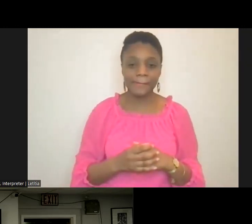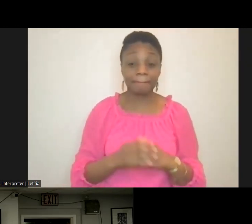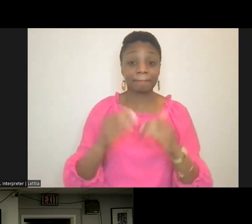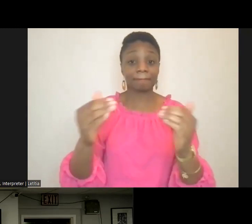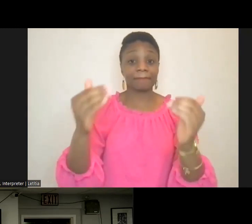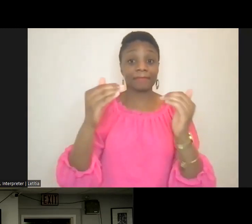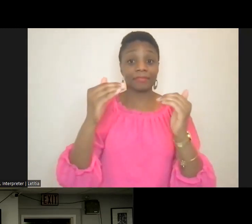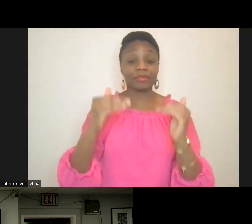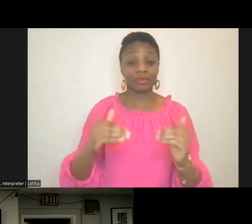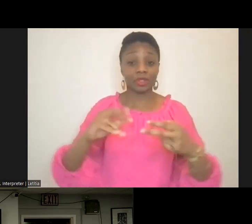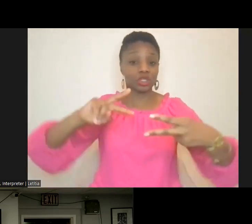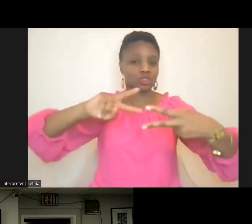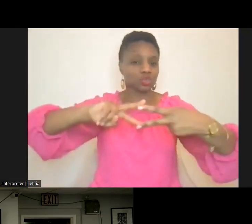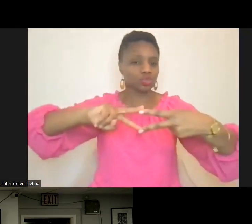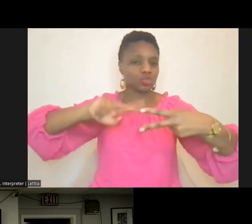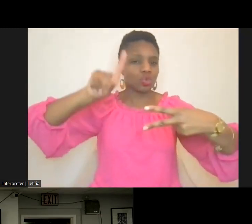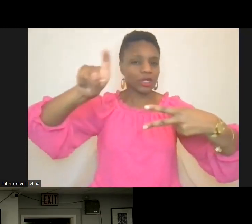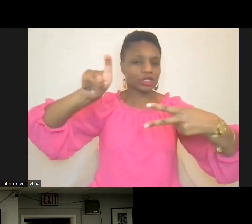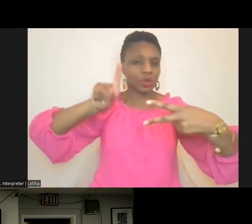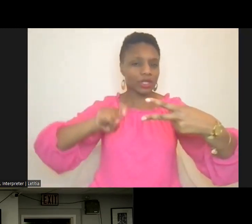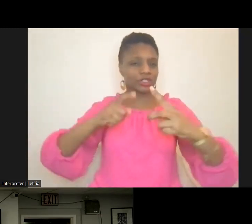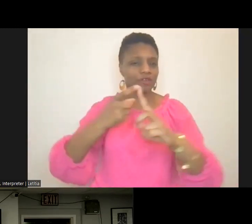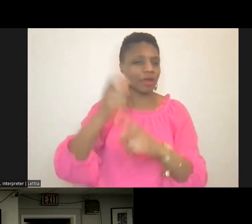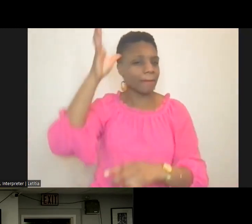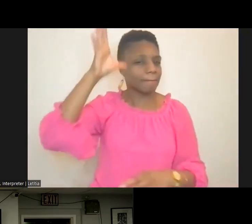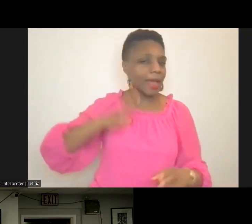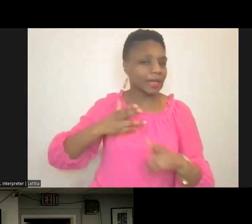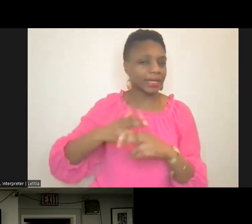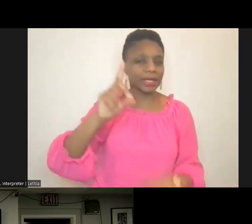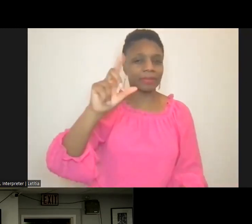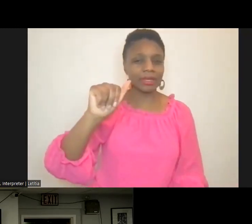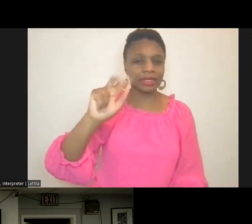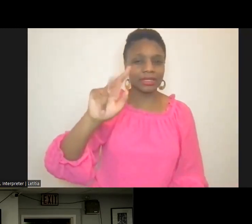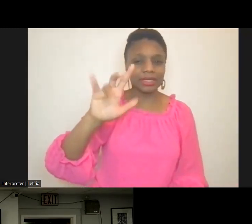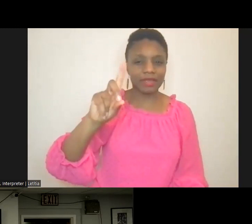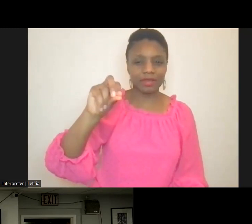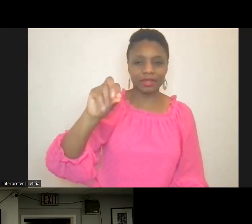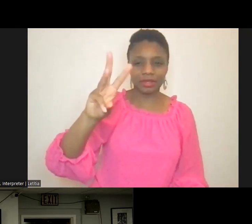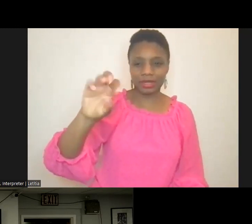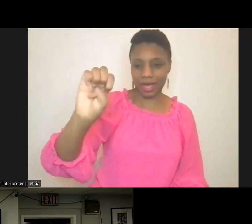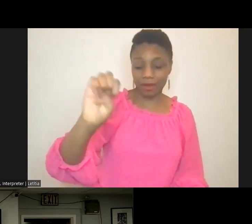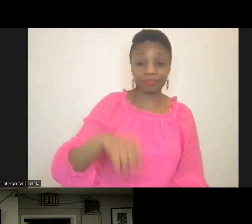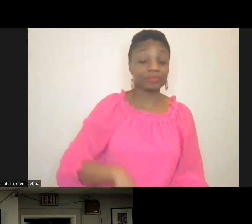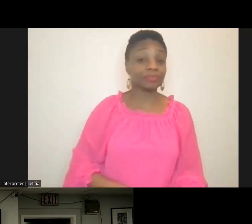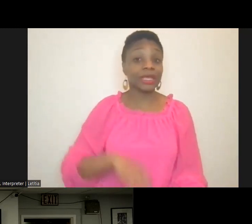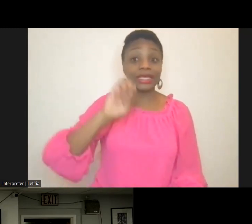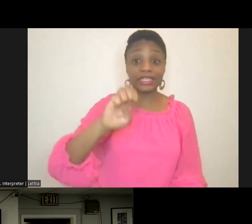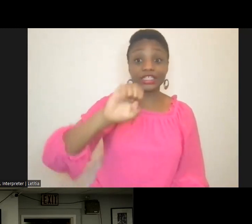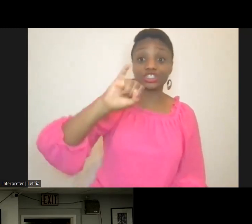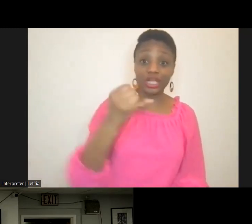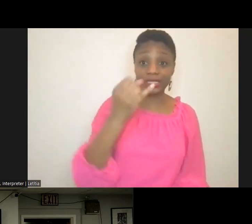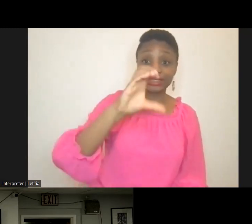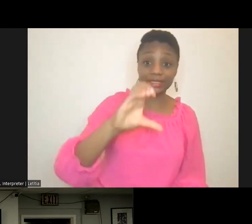There are two questions or comments from David Dow. The first one is, how does the EJC and